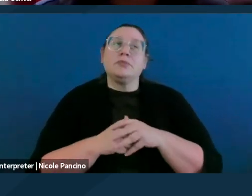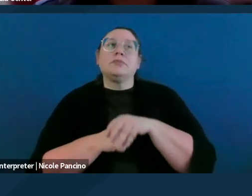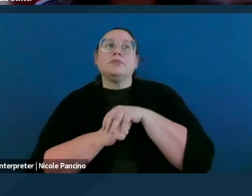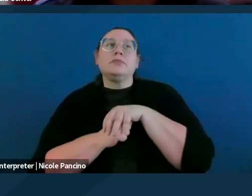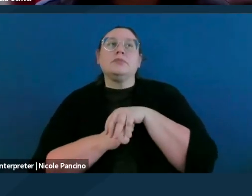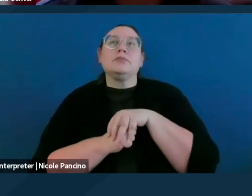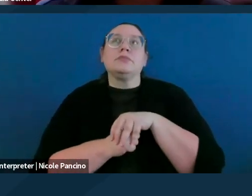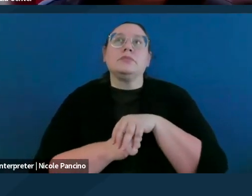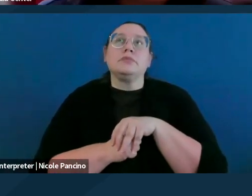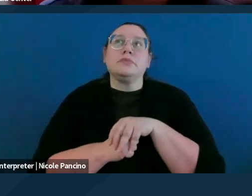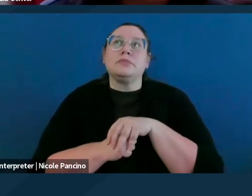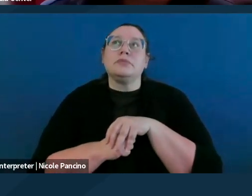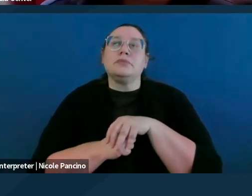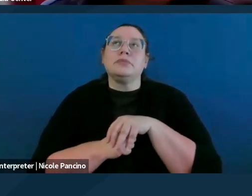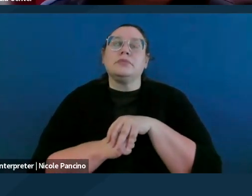the 2013